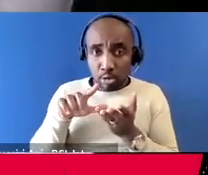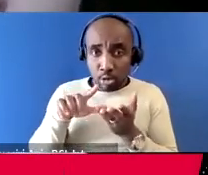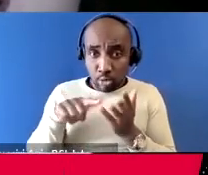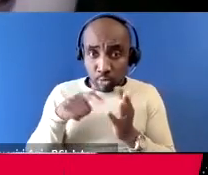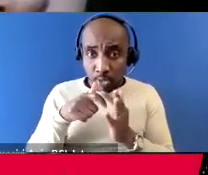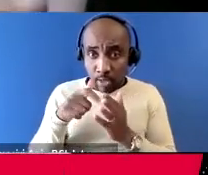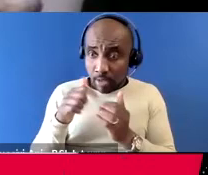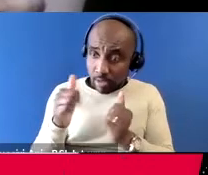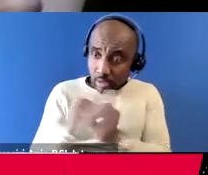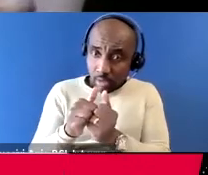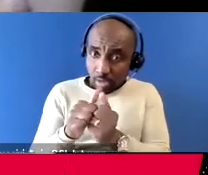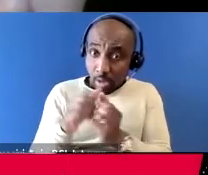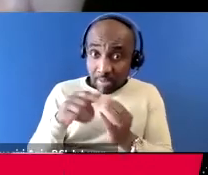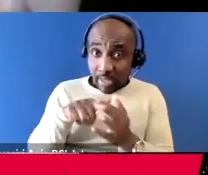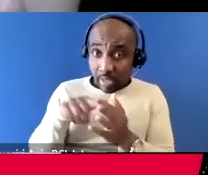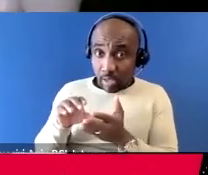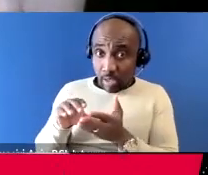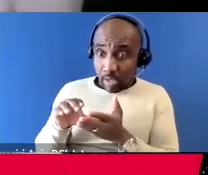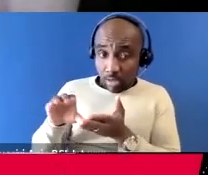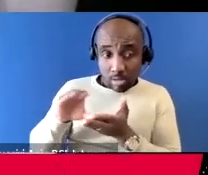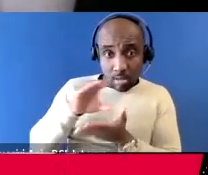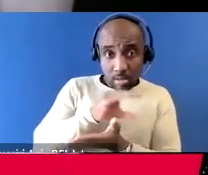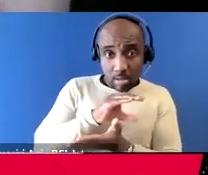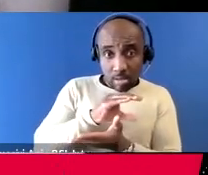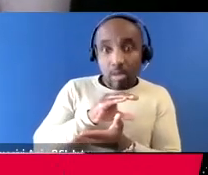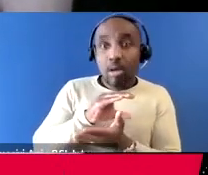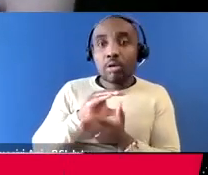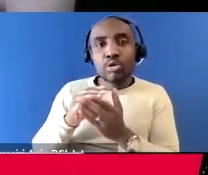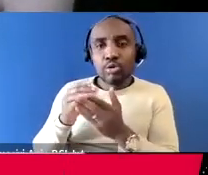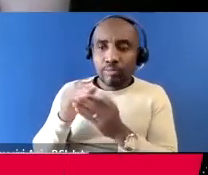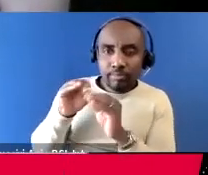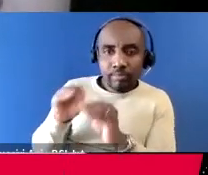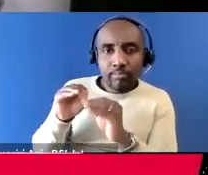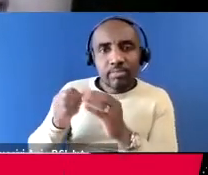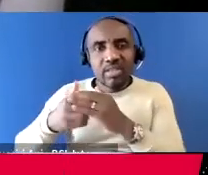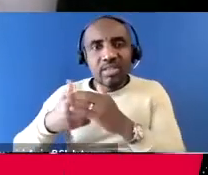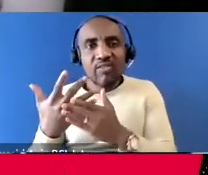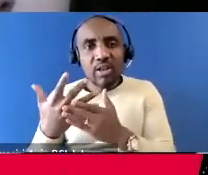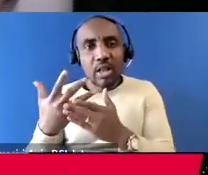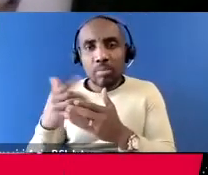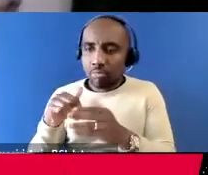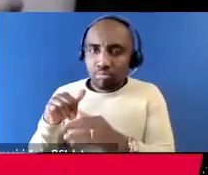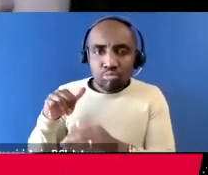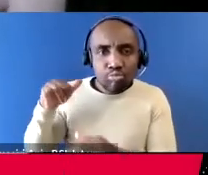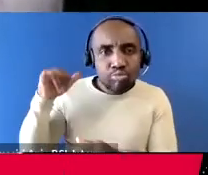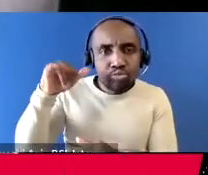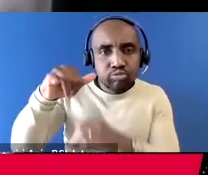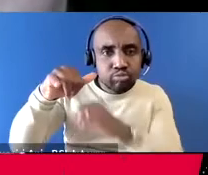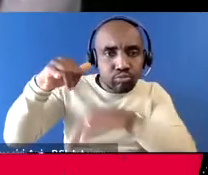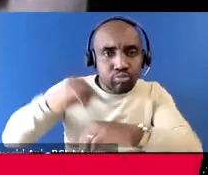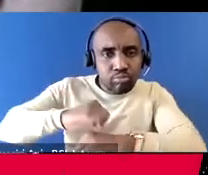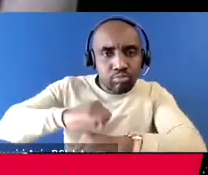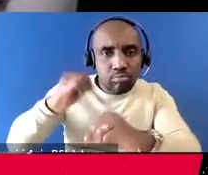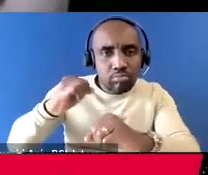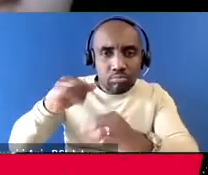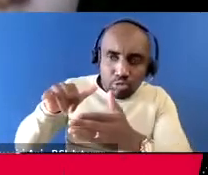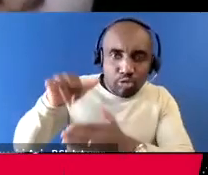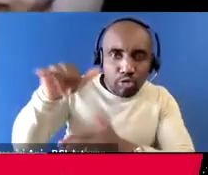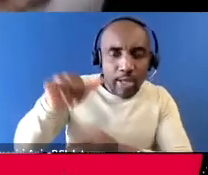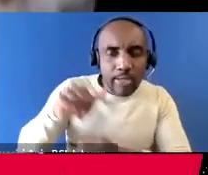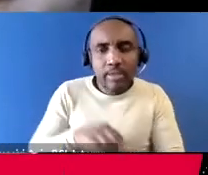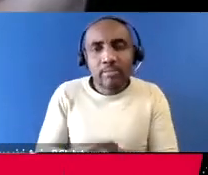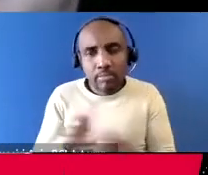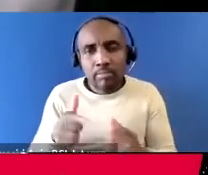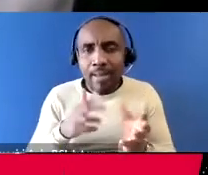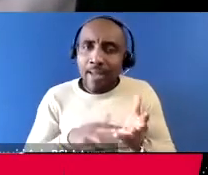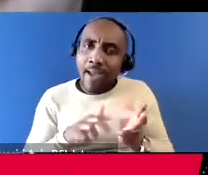their supply and use of weapons, they argue, we're just operating within the law. The responsibility